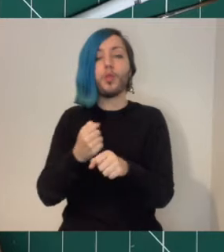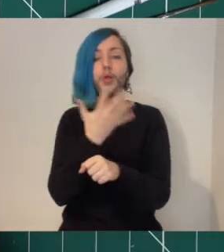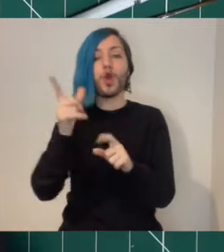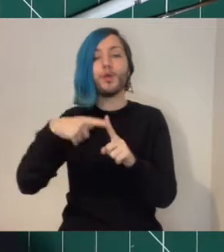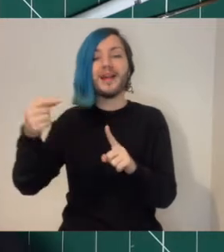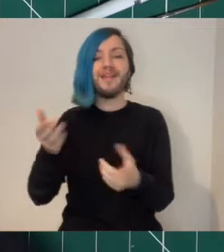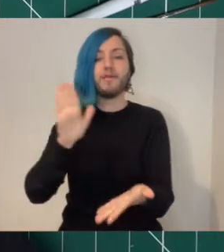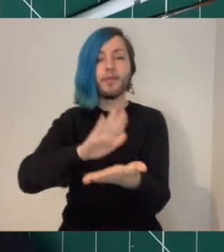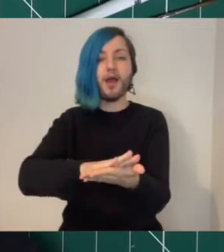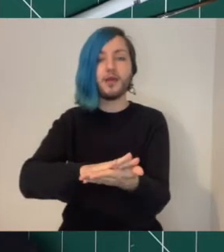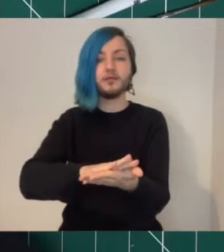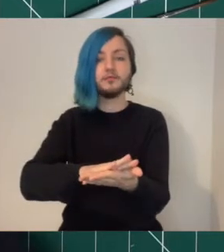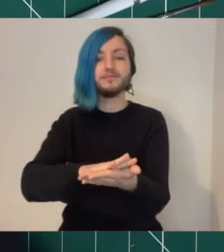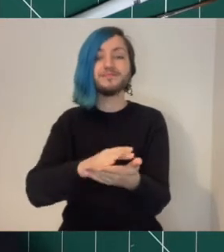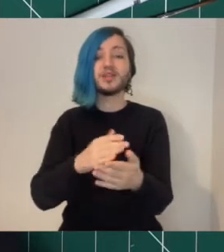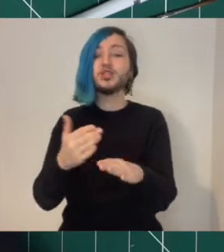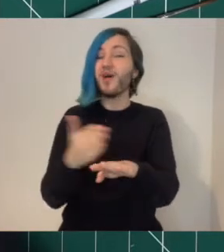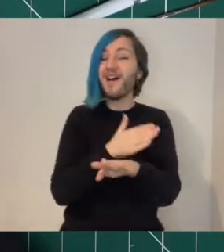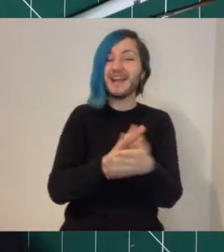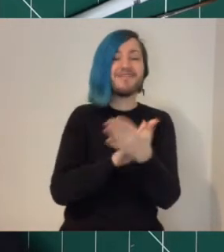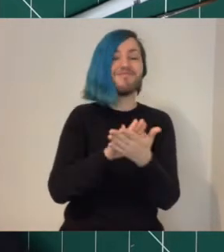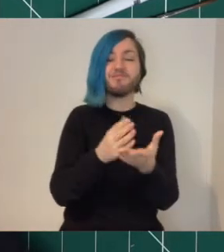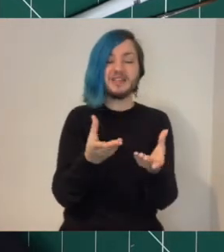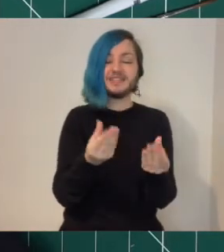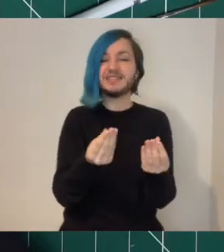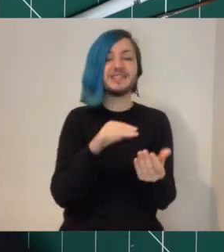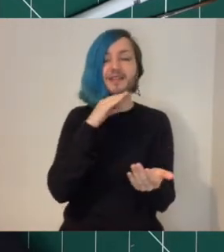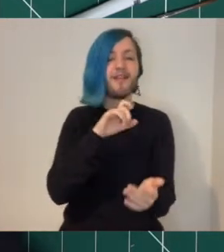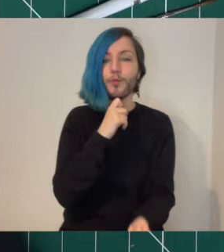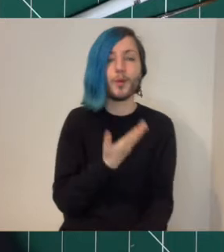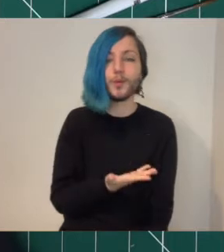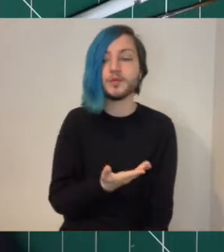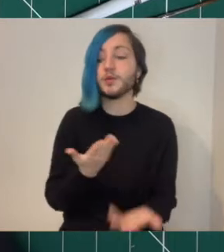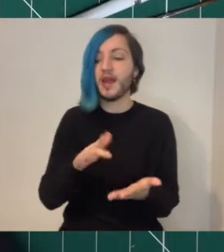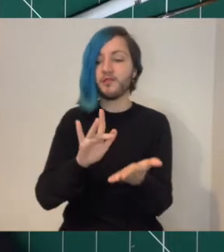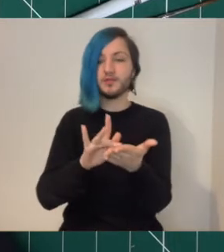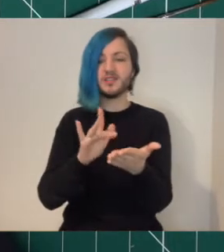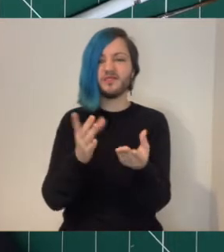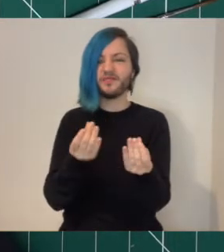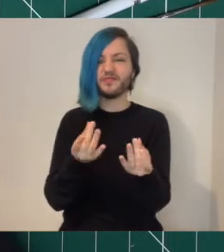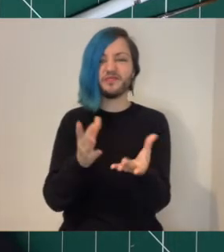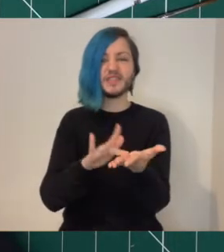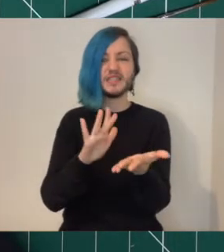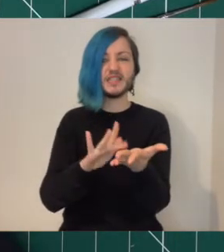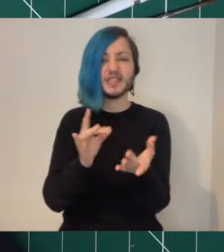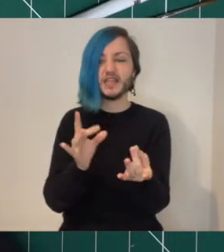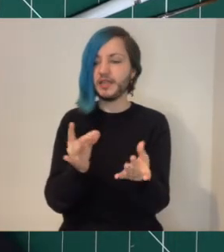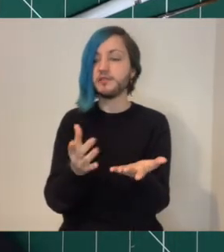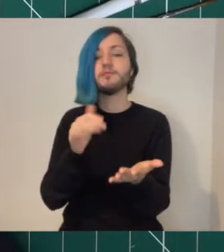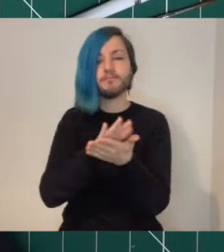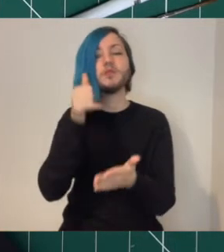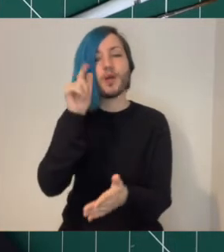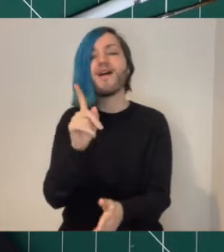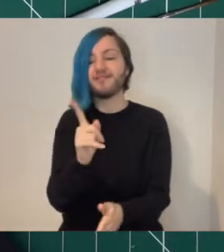before you apply the gold leaf, otherwise it's not going to be tacky enough. So now if you touch it, it feels a bit tacky,